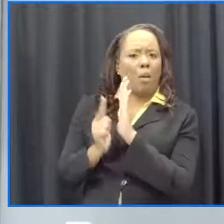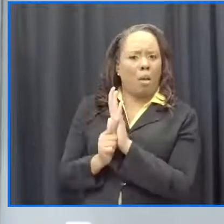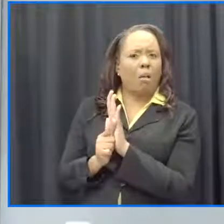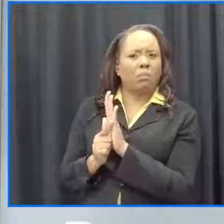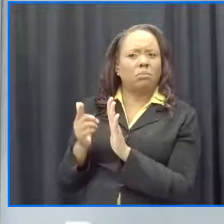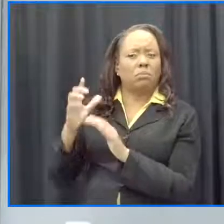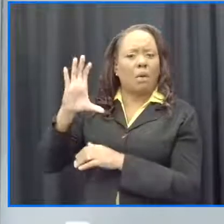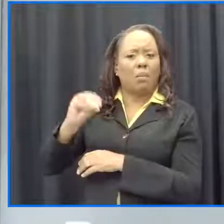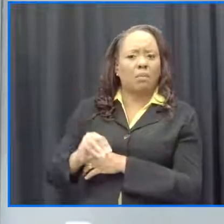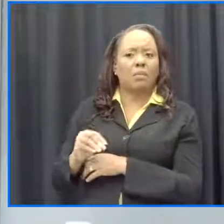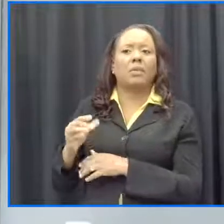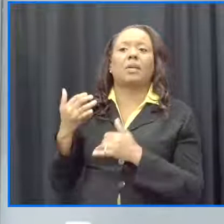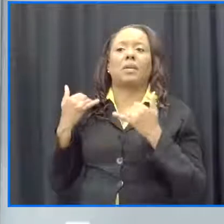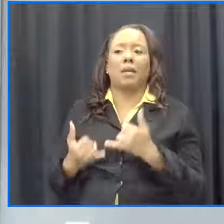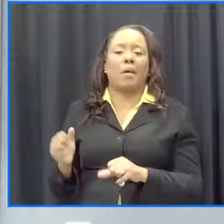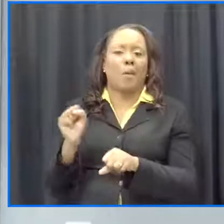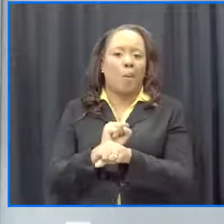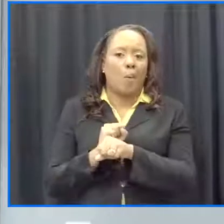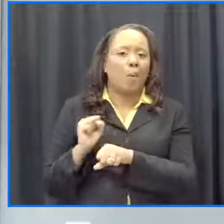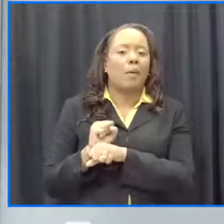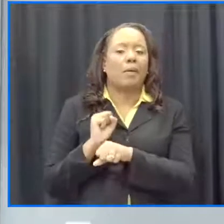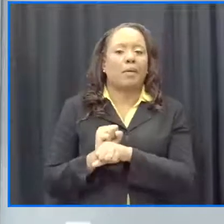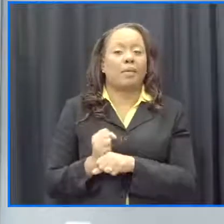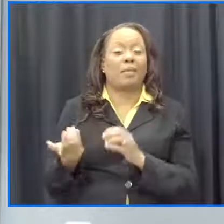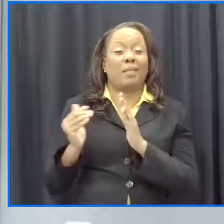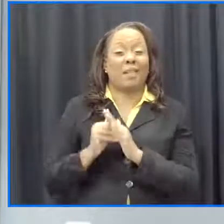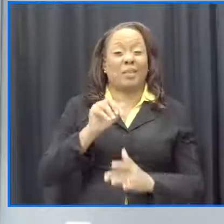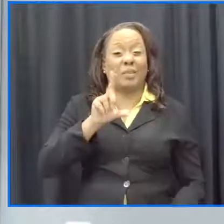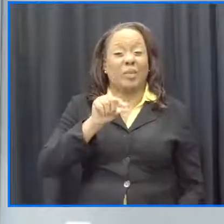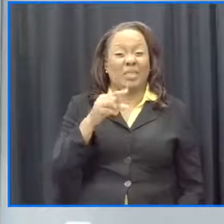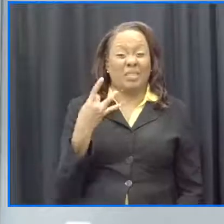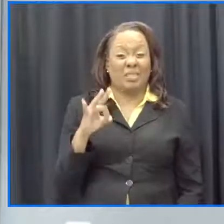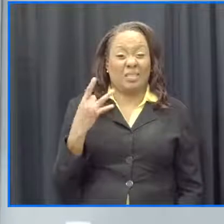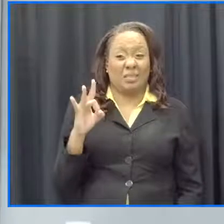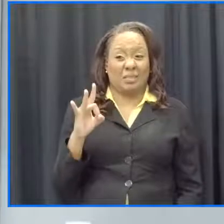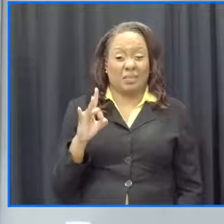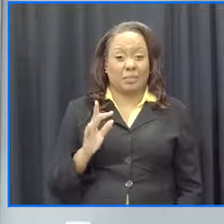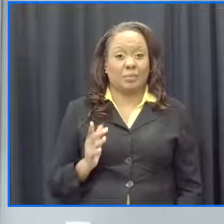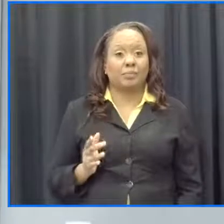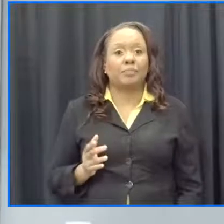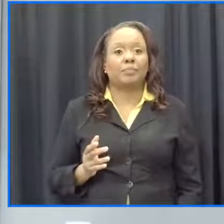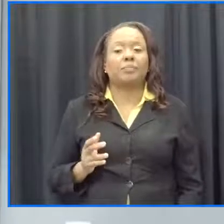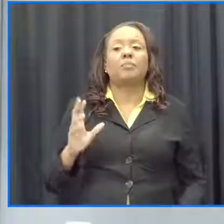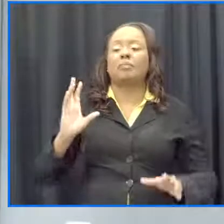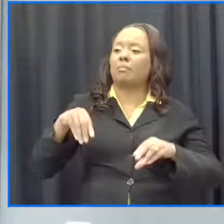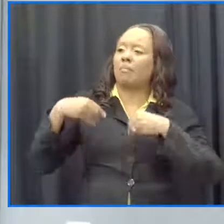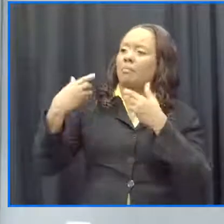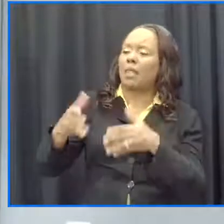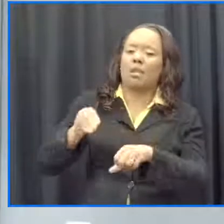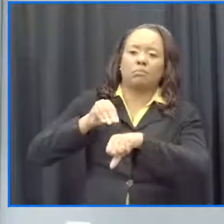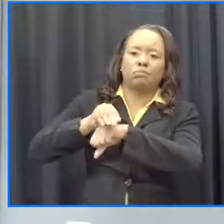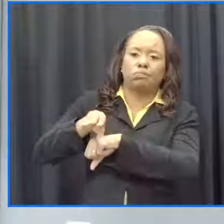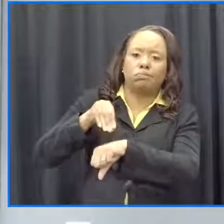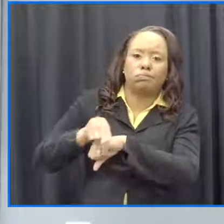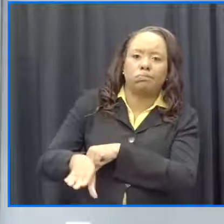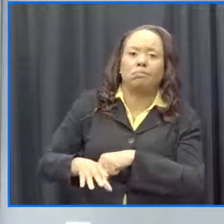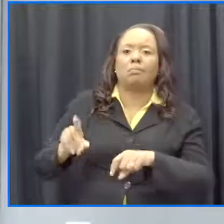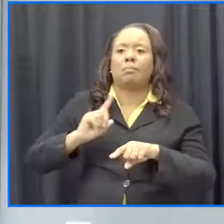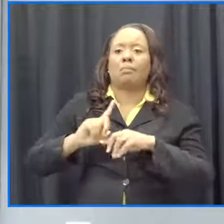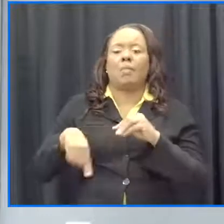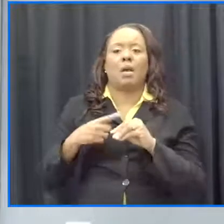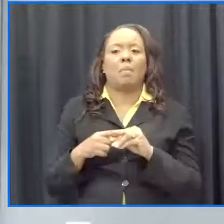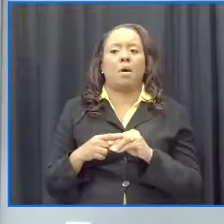2007 and has since returned to that practice from 2018. In his practice, he provides advice